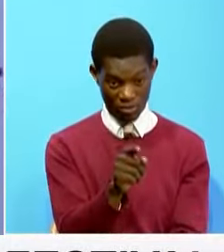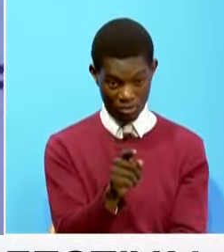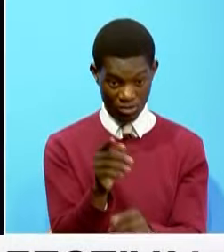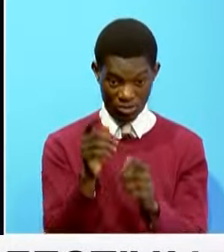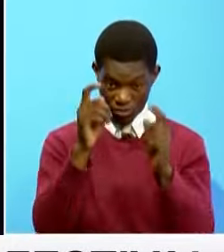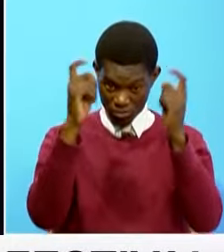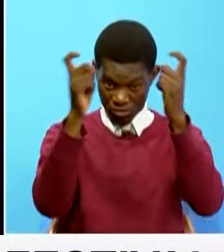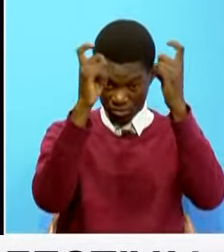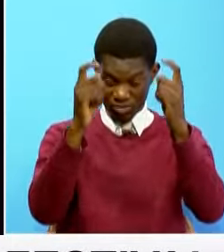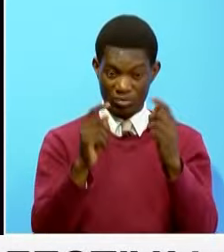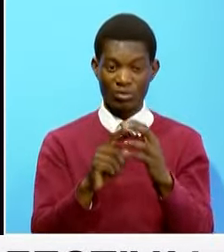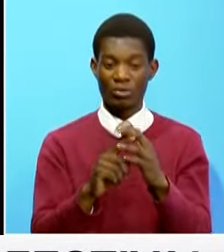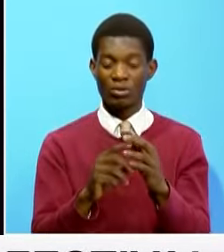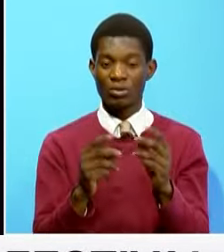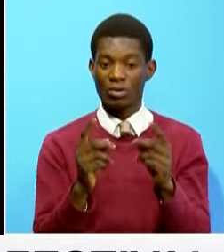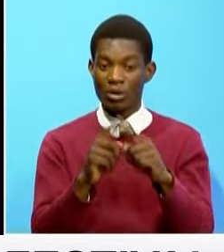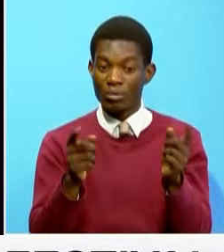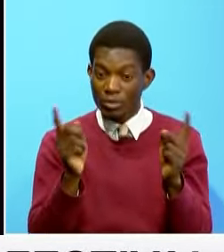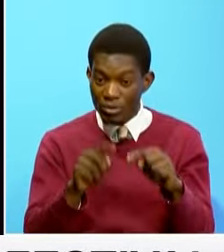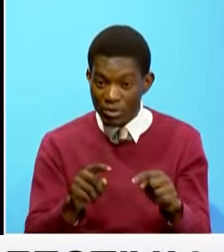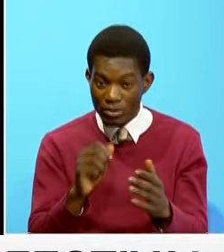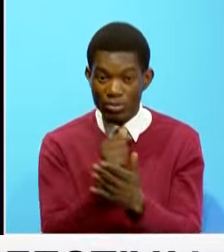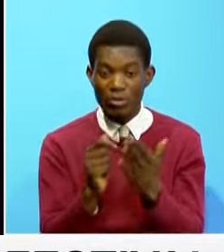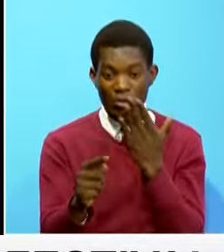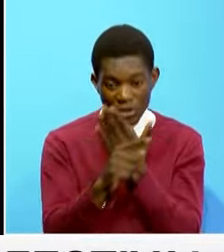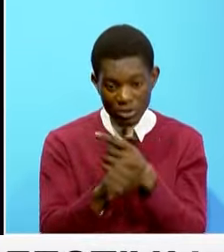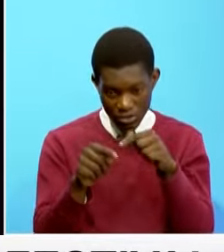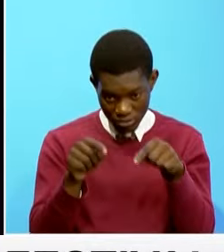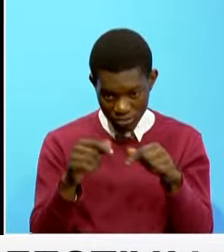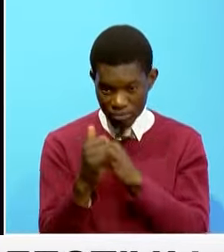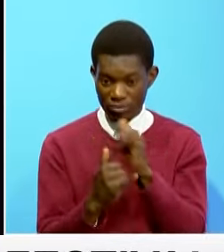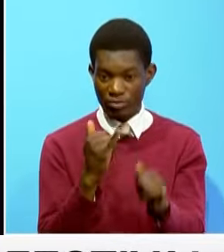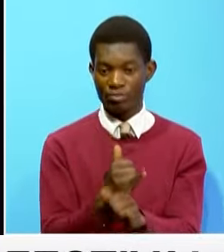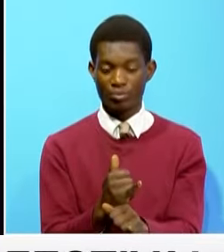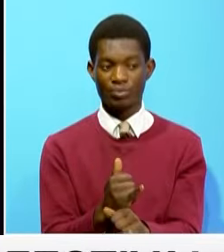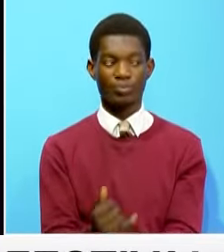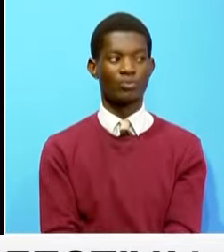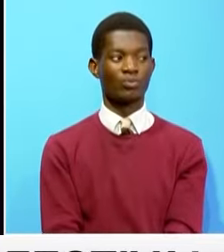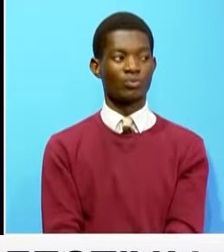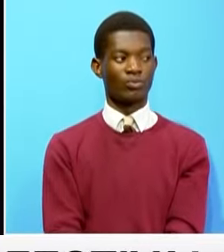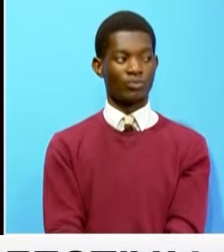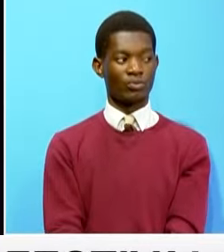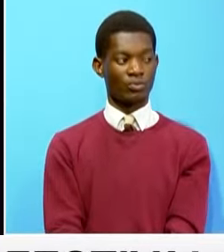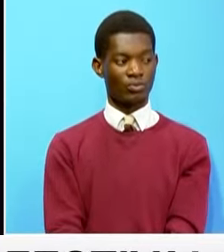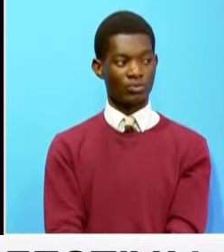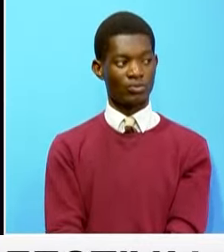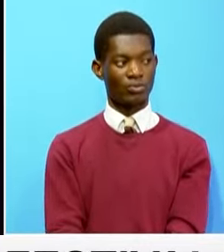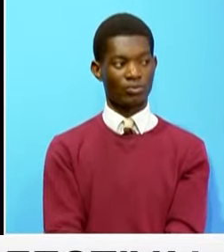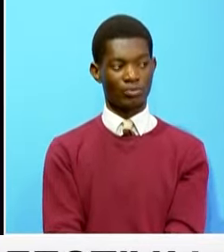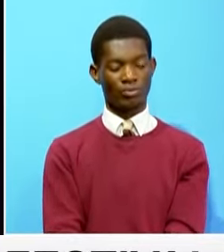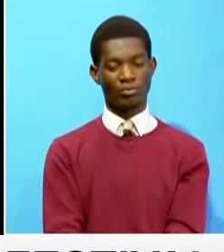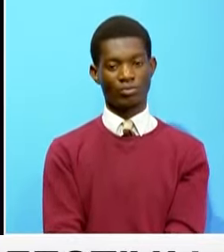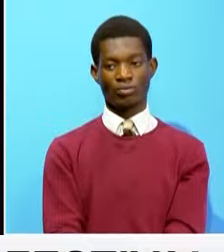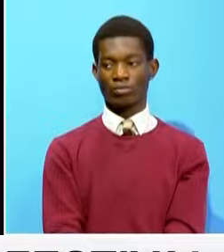this year. Community sports emphasizes the integration of diverse participants, fostering